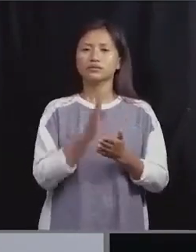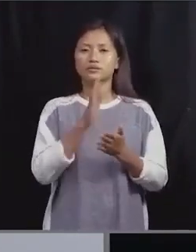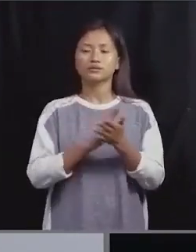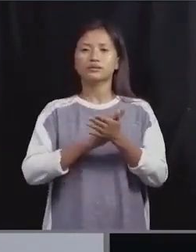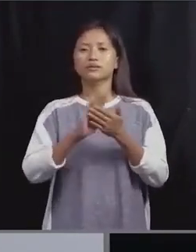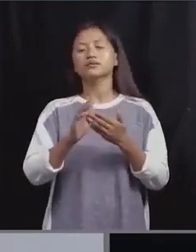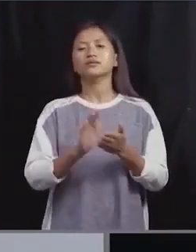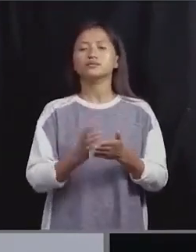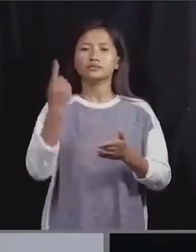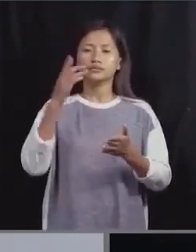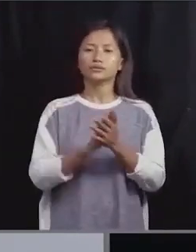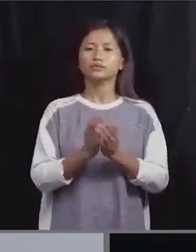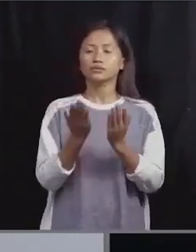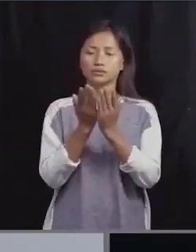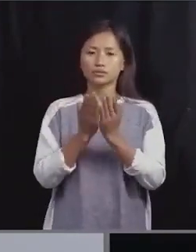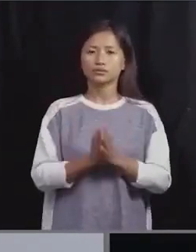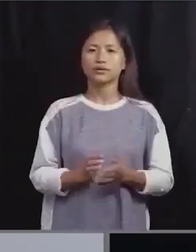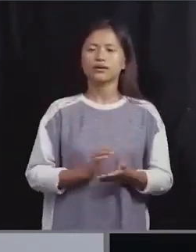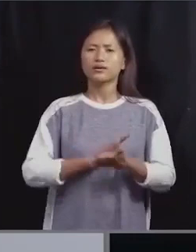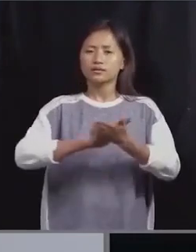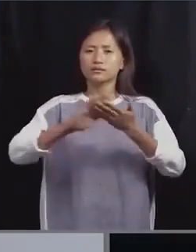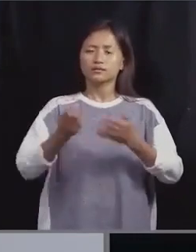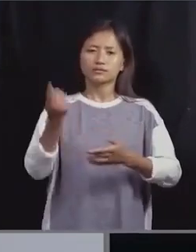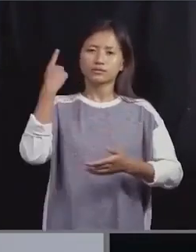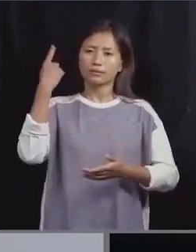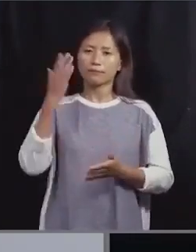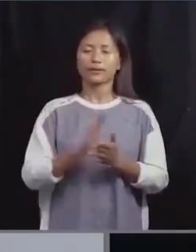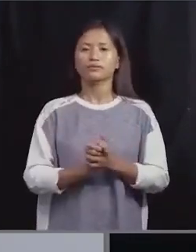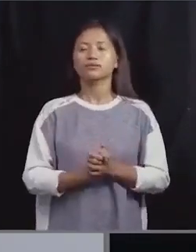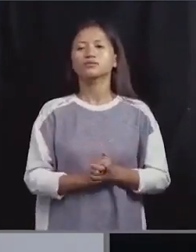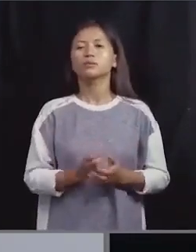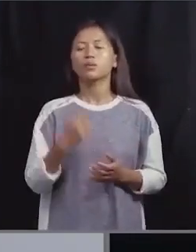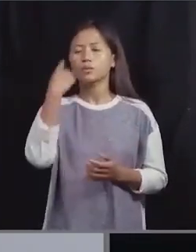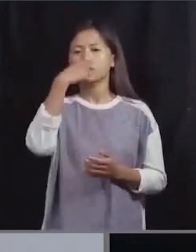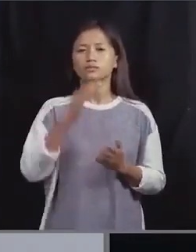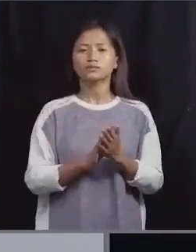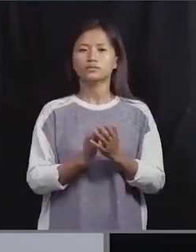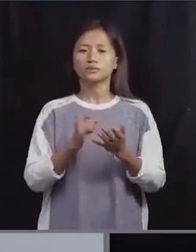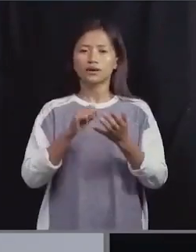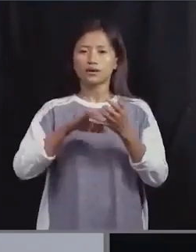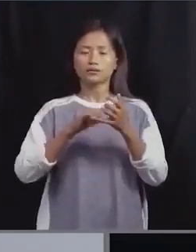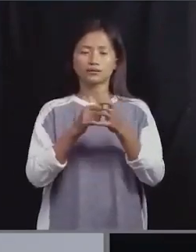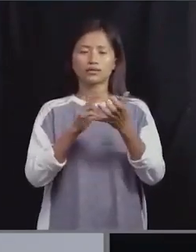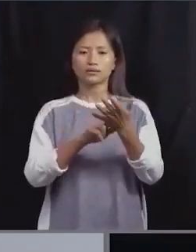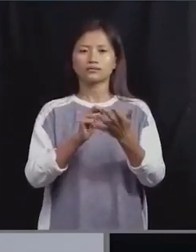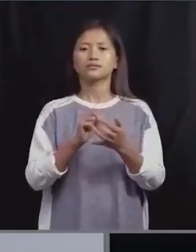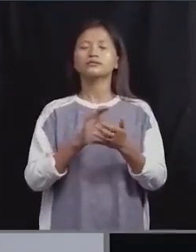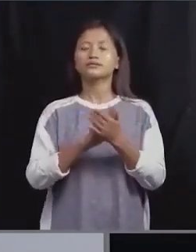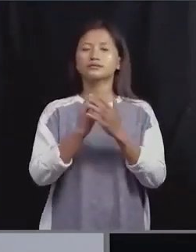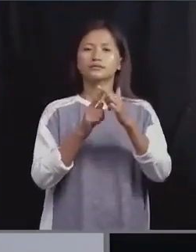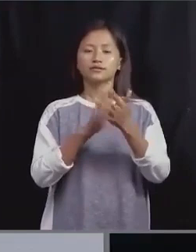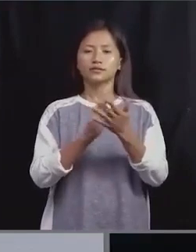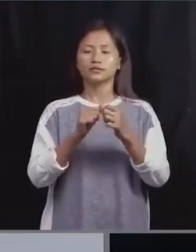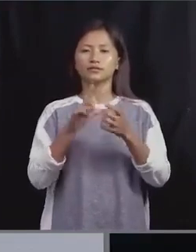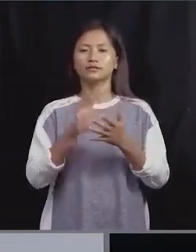is very important for us to know the historical background of who the Santhals were or who the Santhals